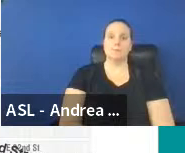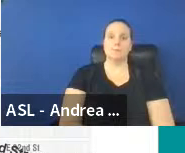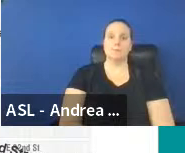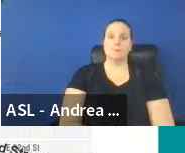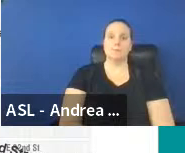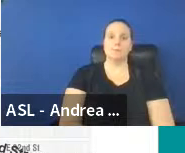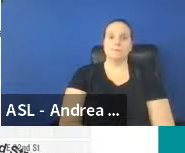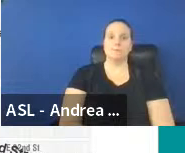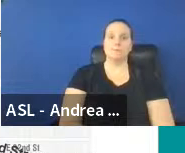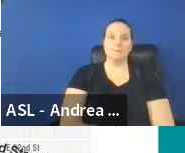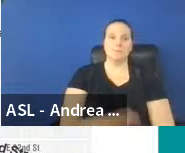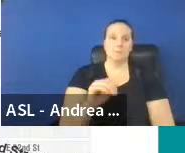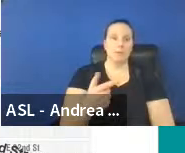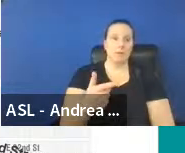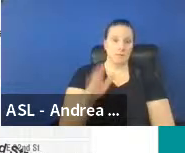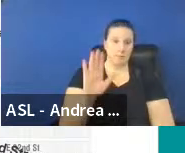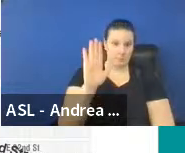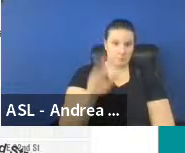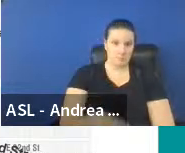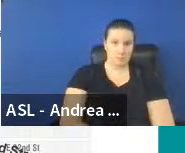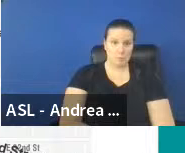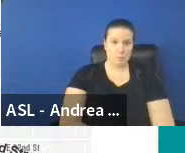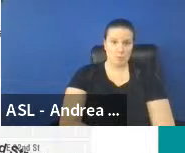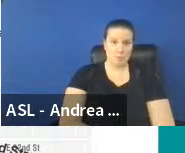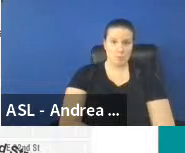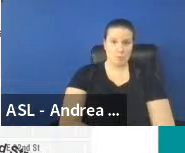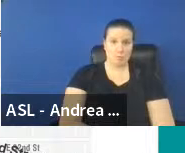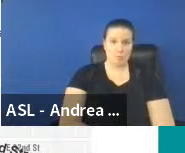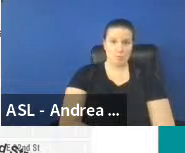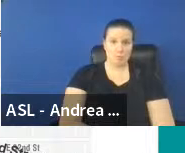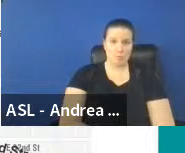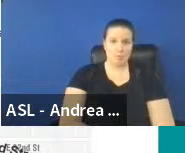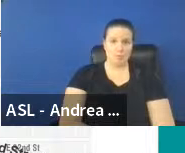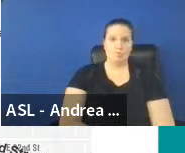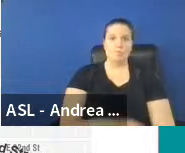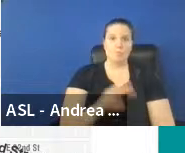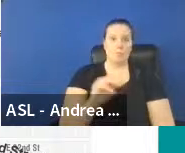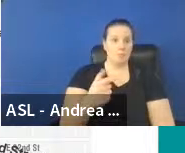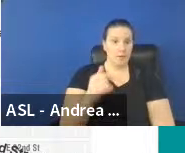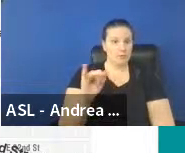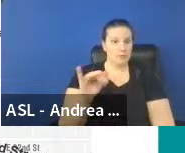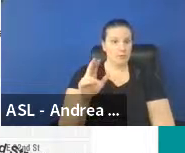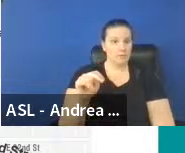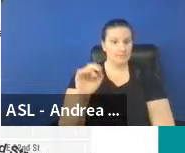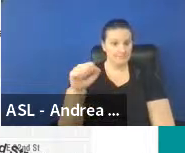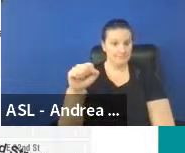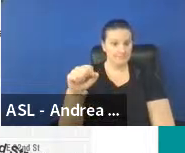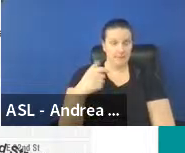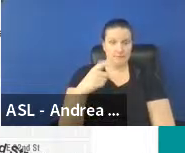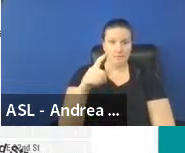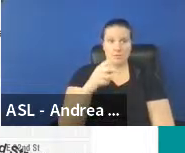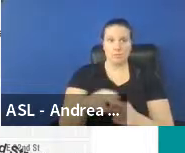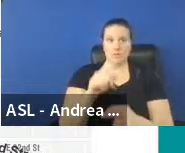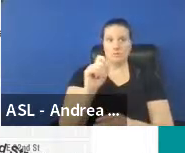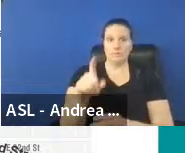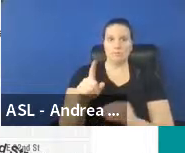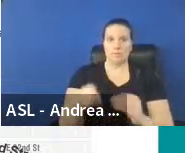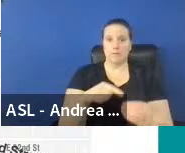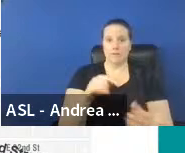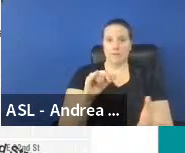I see Meg, you've got your hand up. I do. Hi, this is Meg Johnson. I have a quick question about